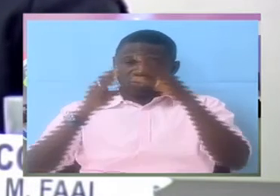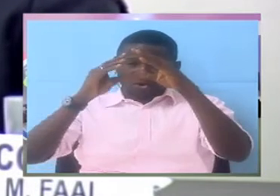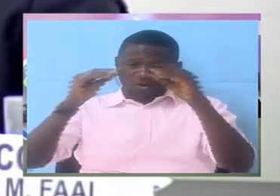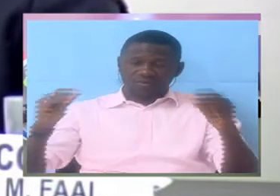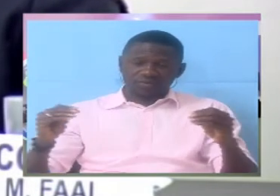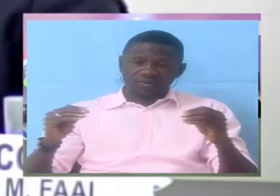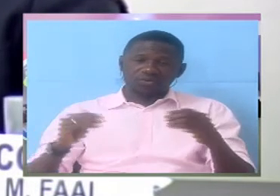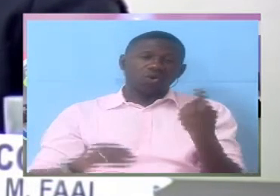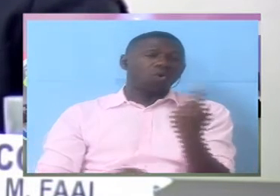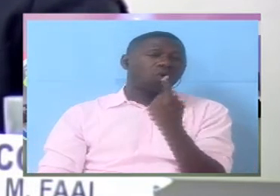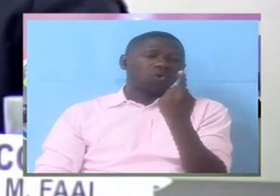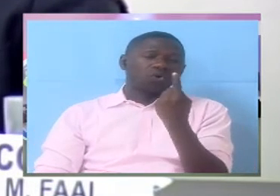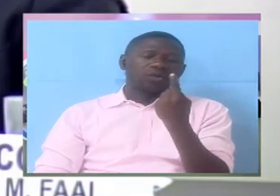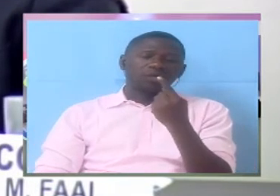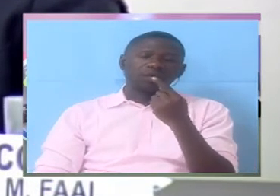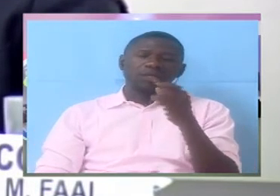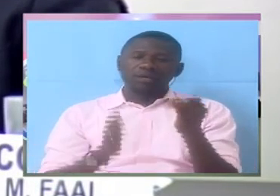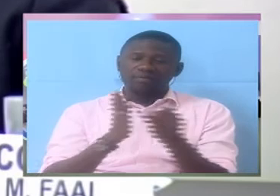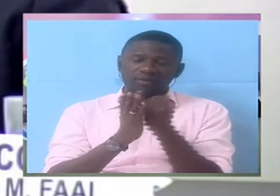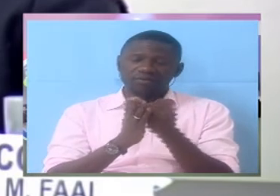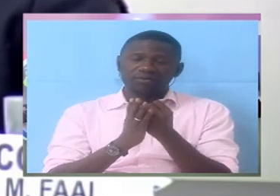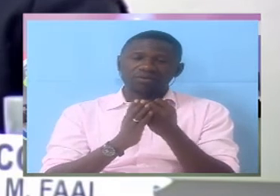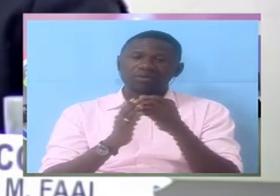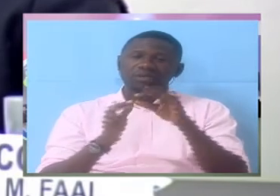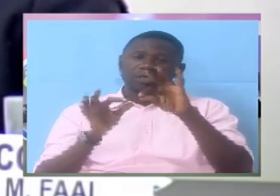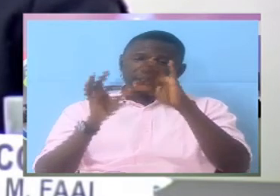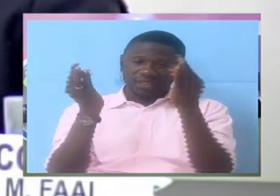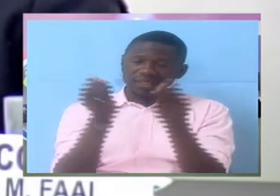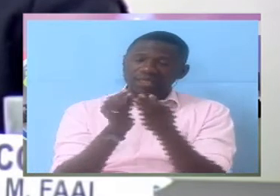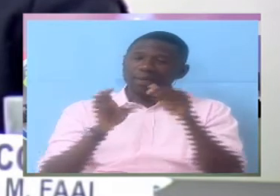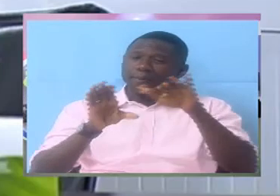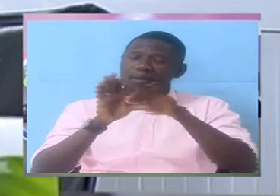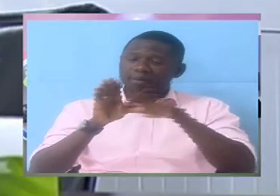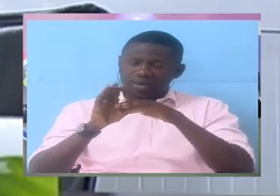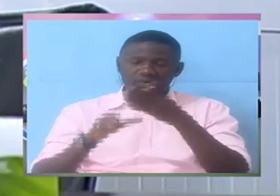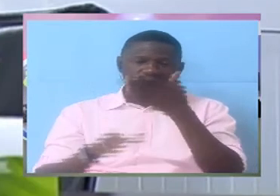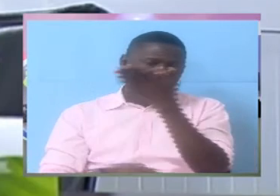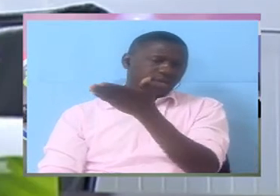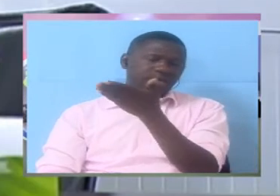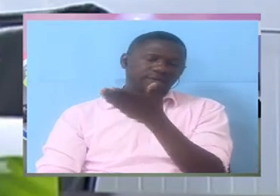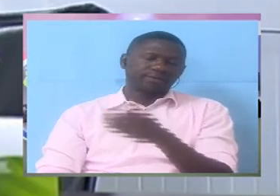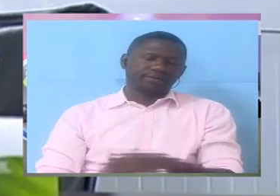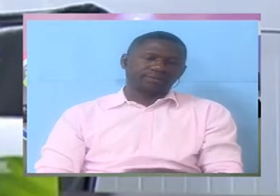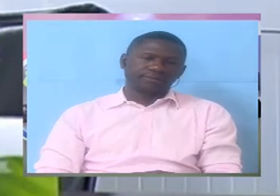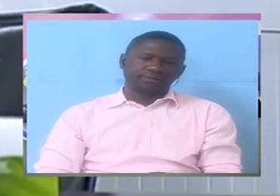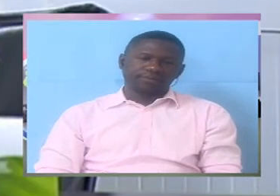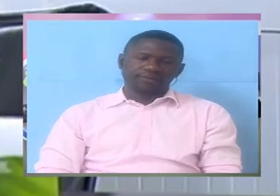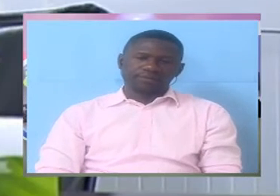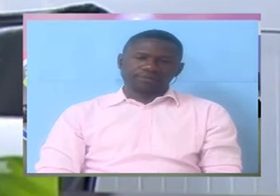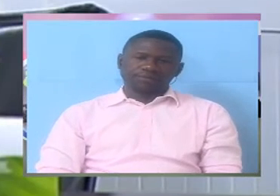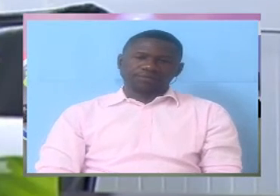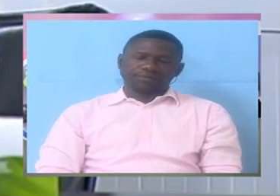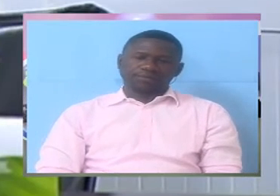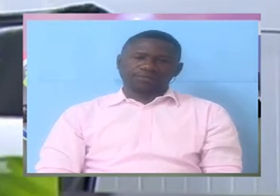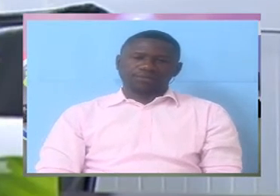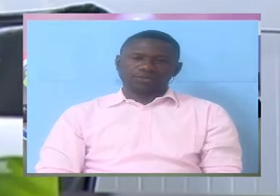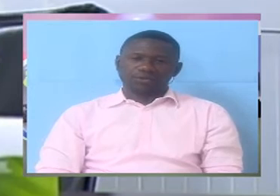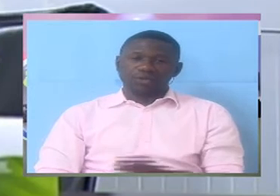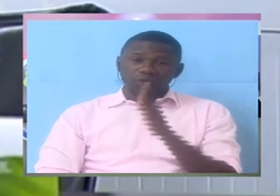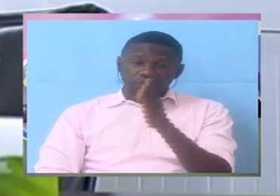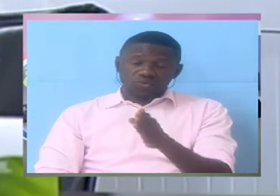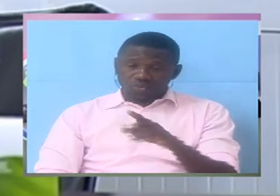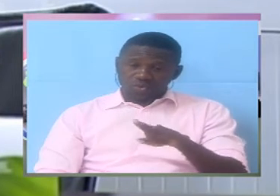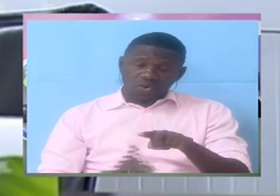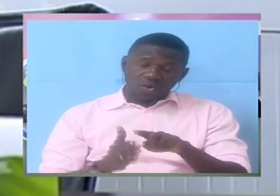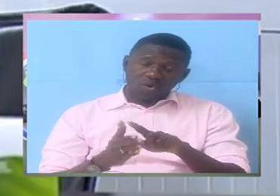samba bunda to kakisikisiro ke damendo. Wo officer ko no doku lal. Wo random multi men yanako wolle be maberi nu wo dingira to jeto. Tonya. True or false?